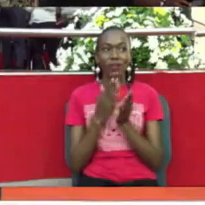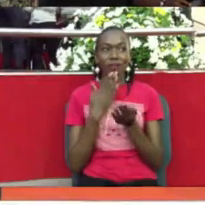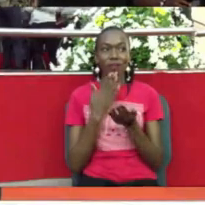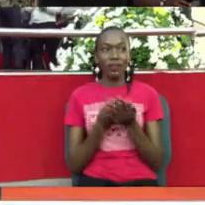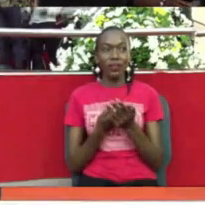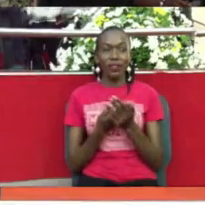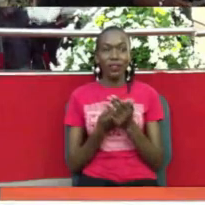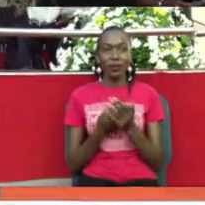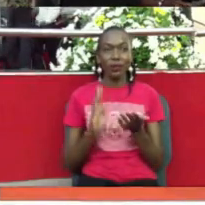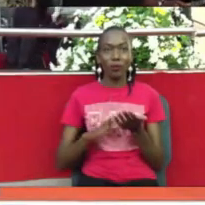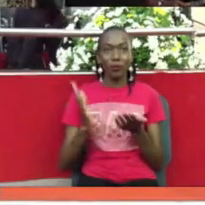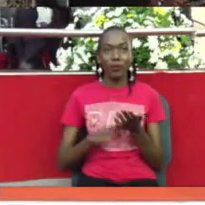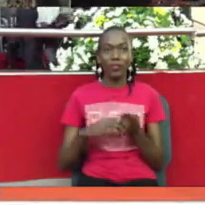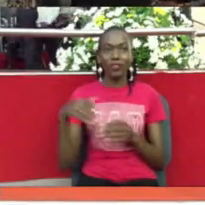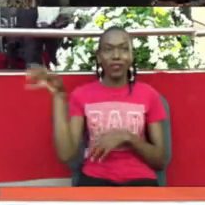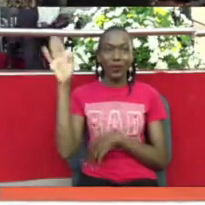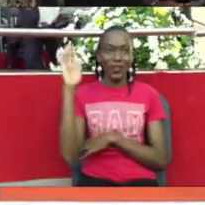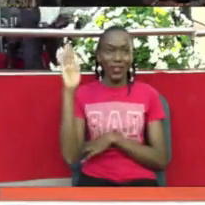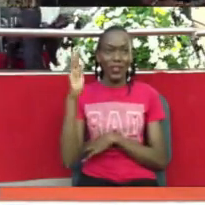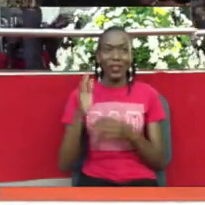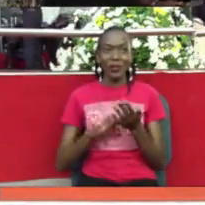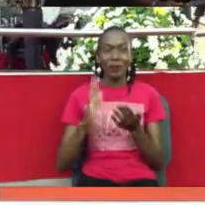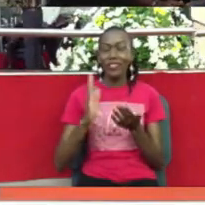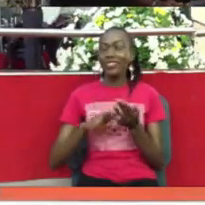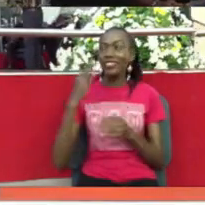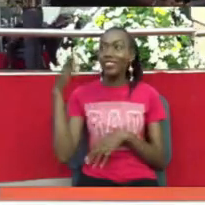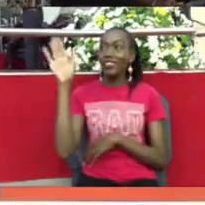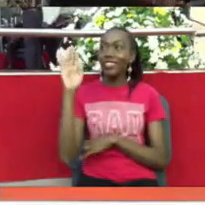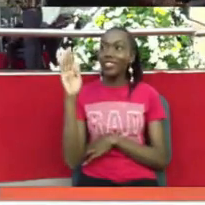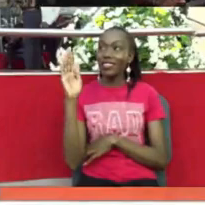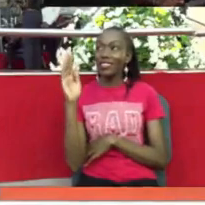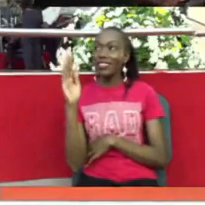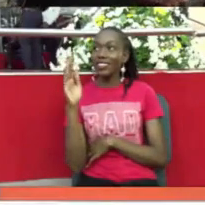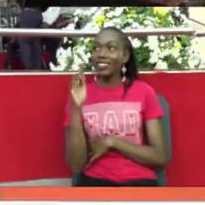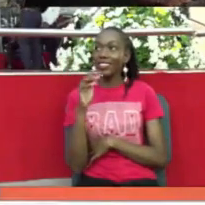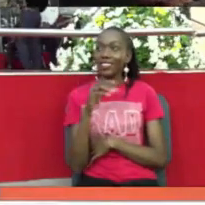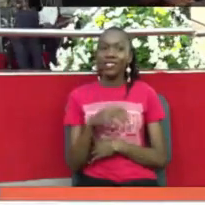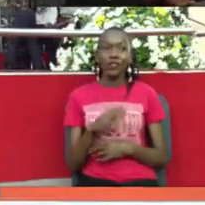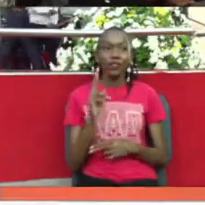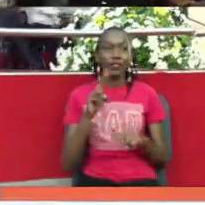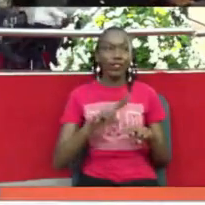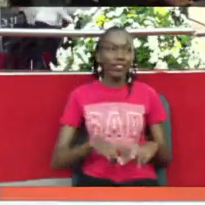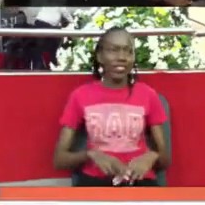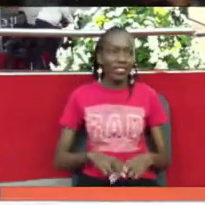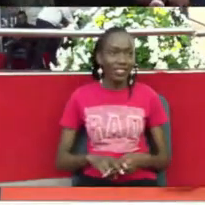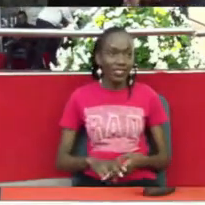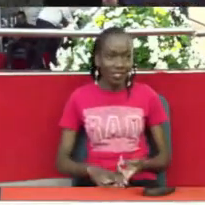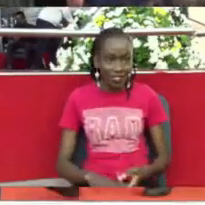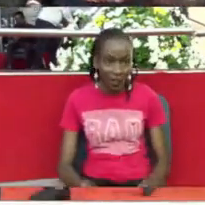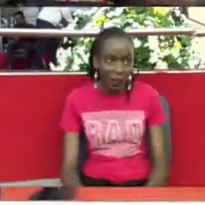Bwana asifiwe. Praise be to Jesus. Bwana asifiwe sana. Praise be to Jesus. You may be seated. Tunaweza tukaketi.